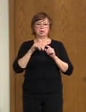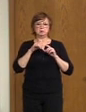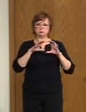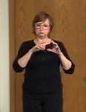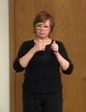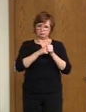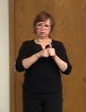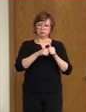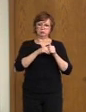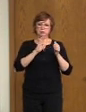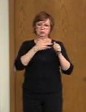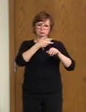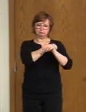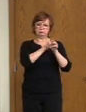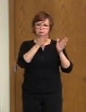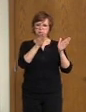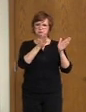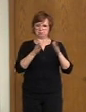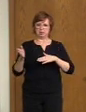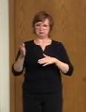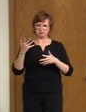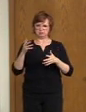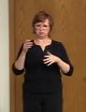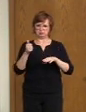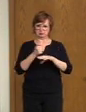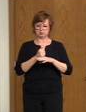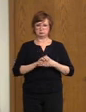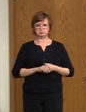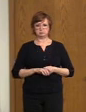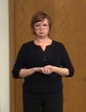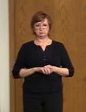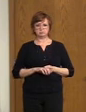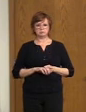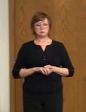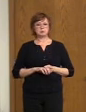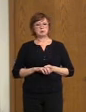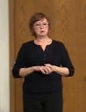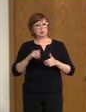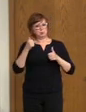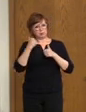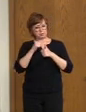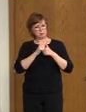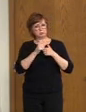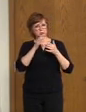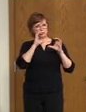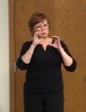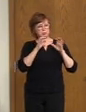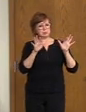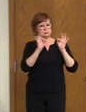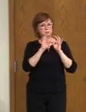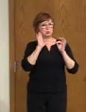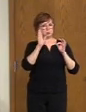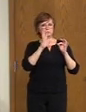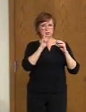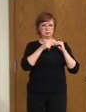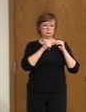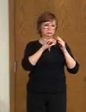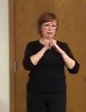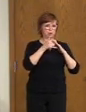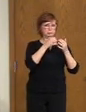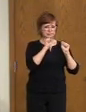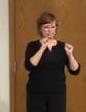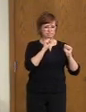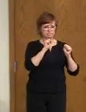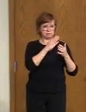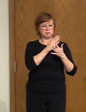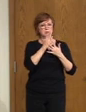So again, I touched on this a little bit, but the communication focus is going to focus on the safety of the vaccine, ensuring that there's accurate